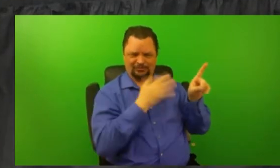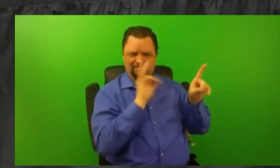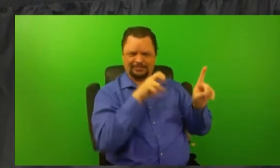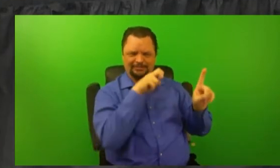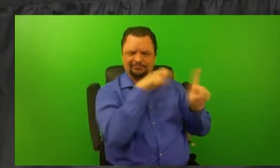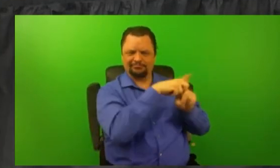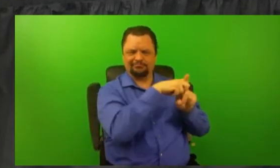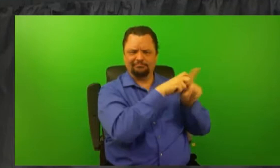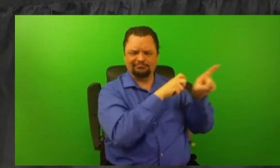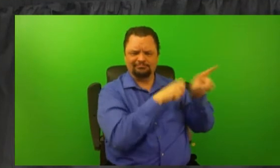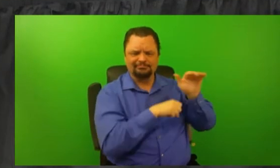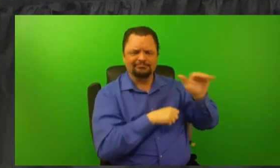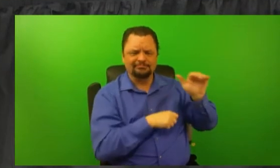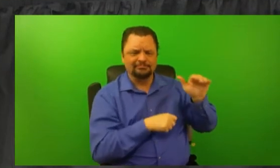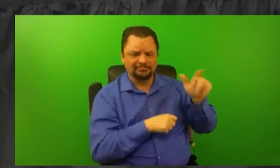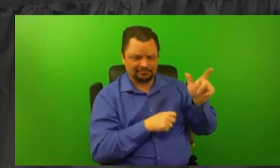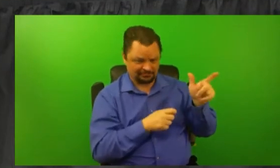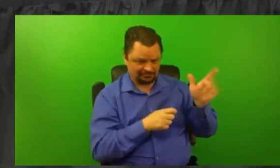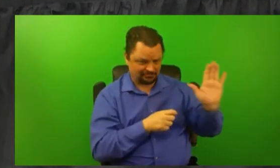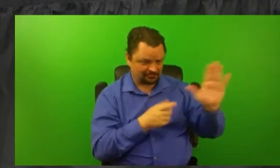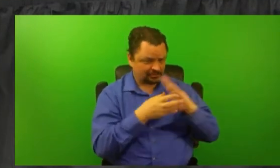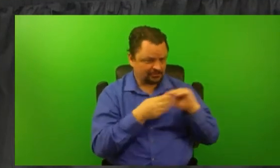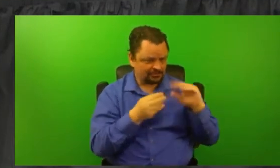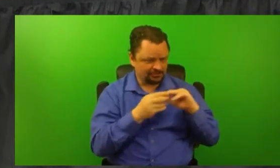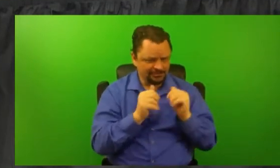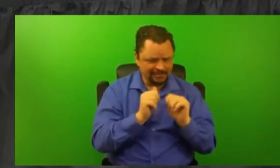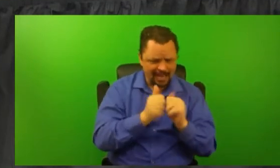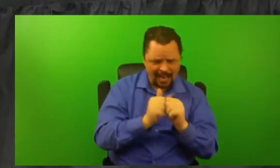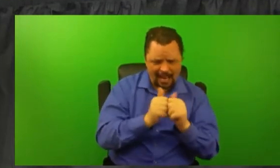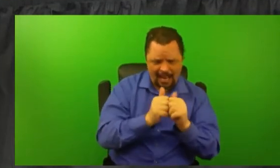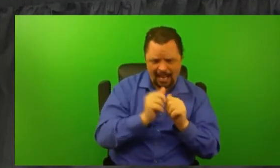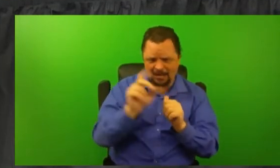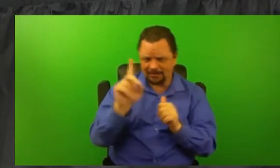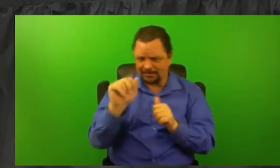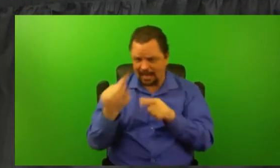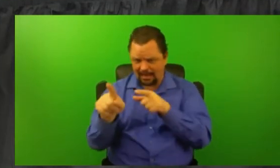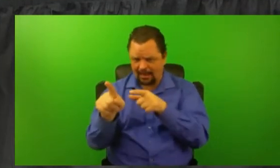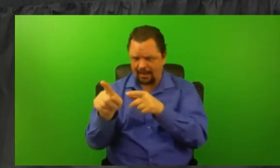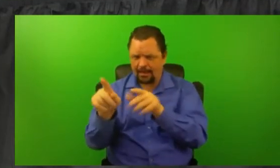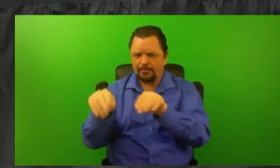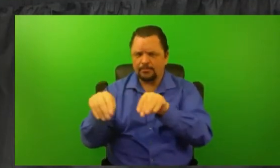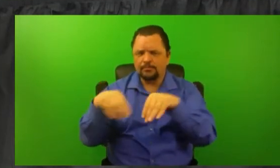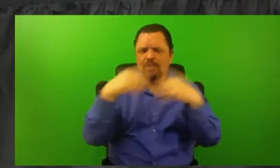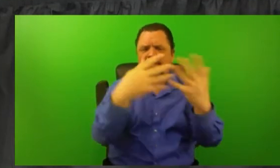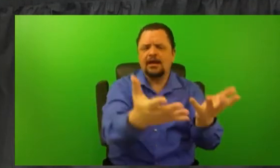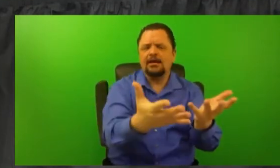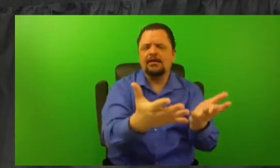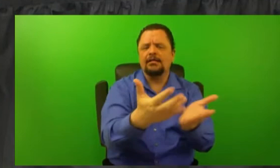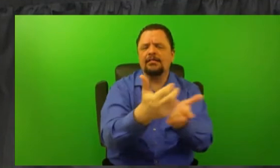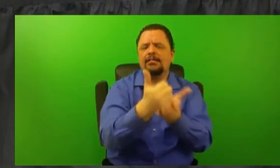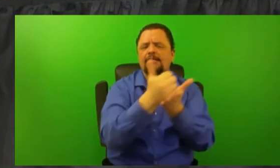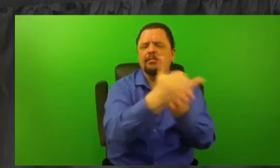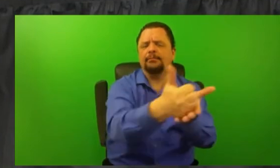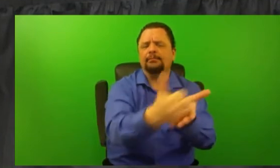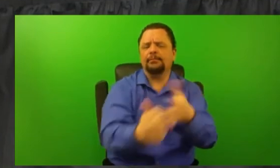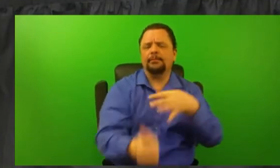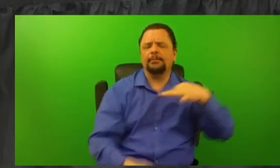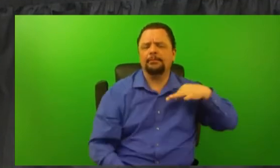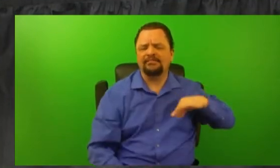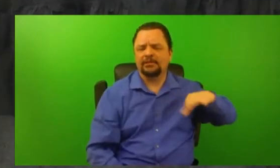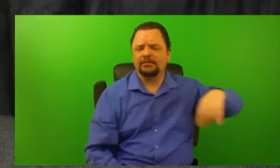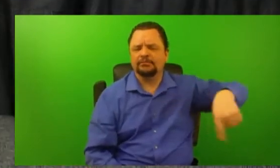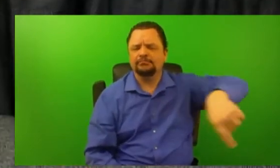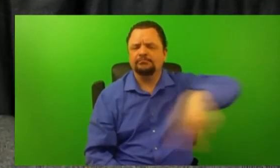on the way that the data is presented and what additional benefit that provider-patient relationship provides.